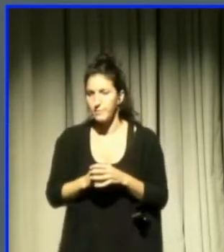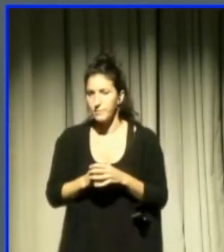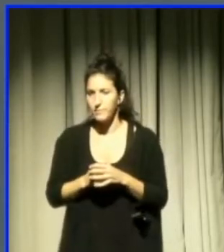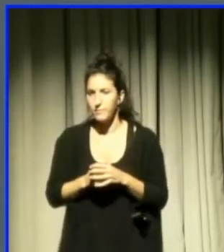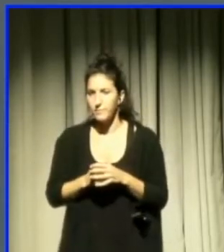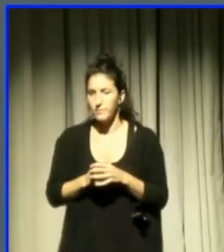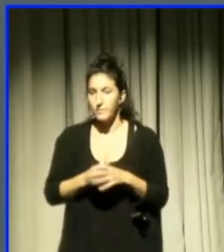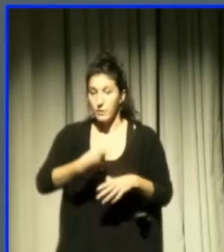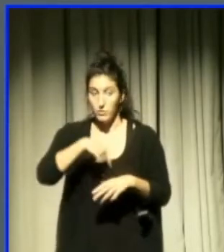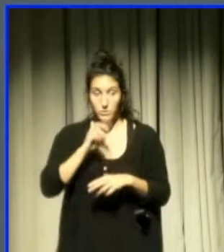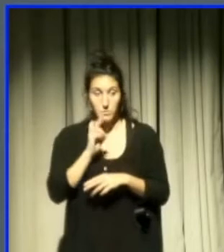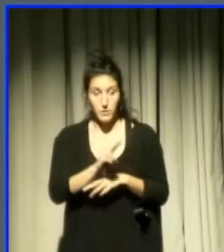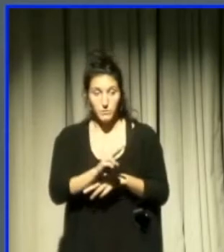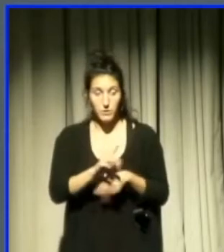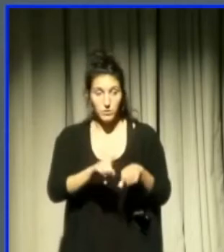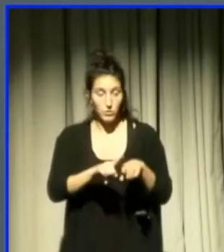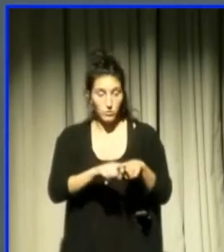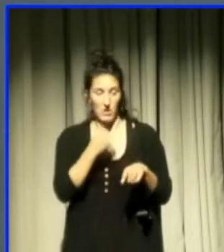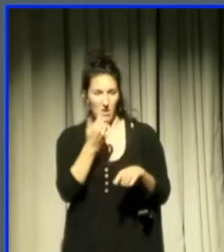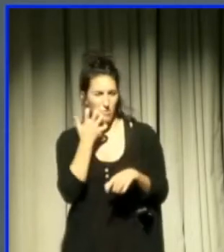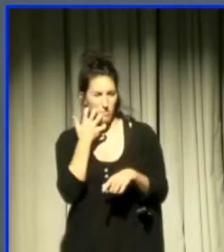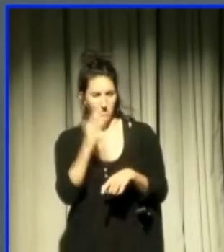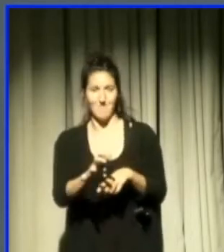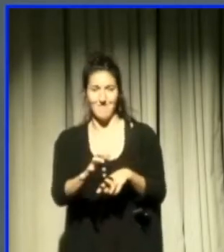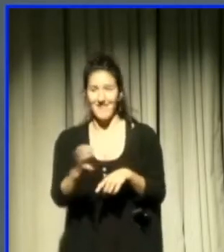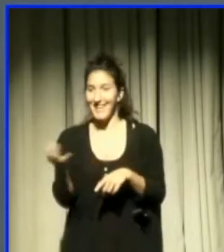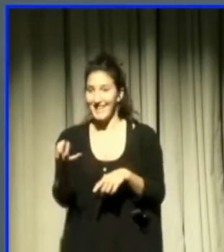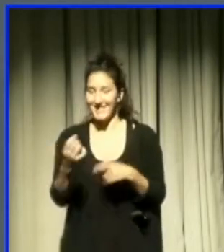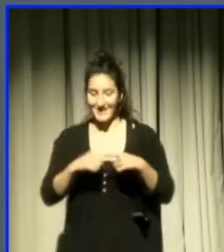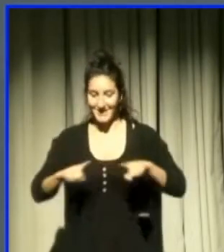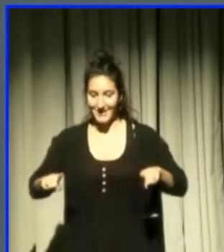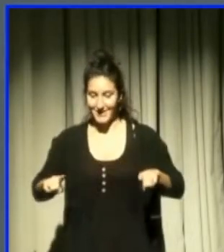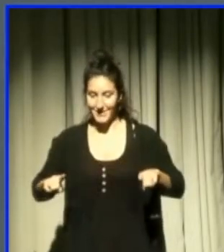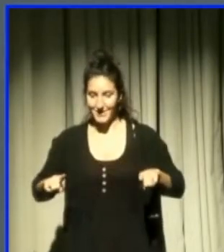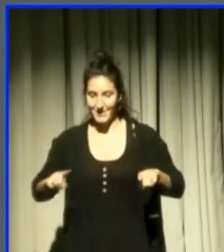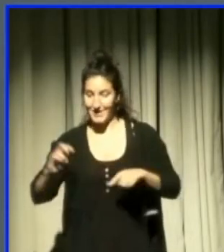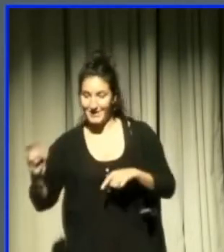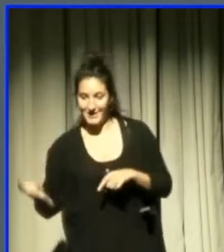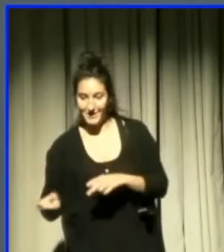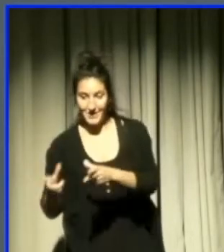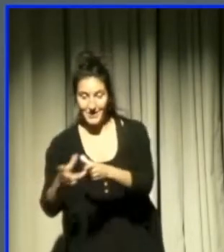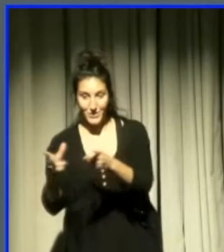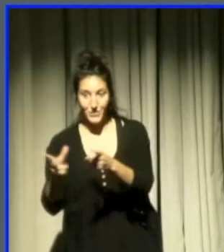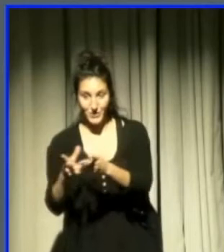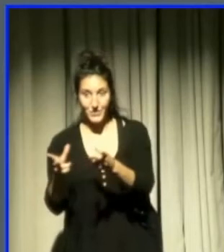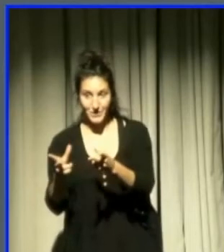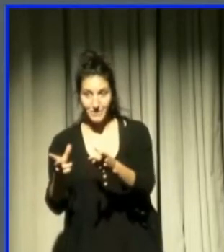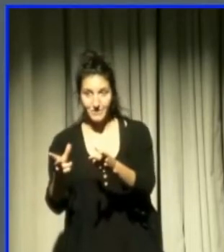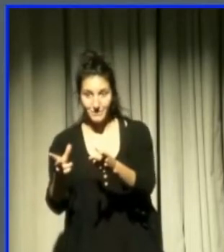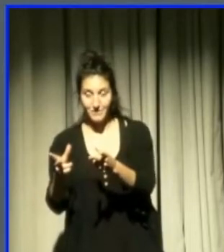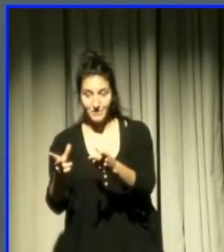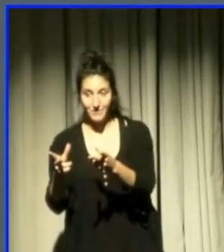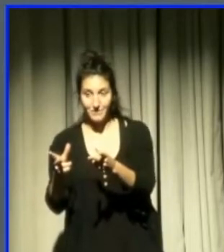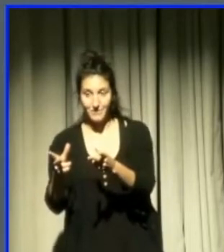been really the difference and the diversity and the visual diversity in this social media has been really declining through the years.